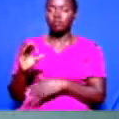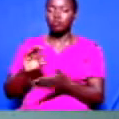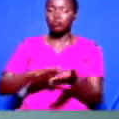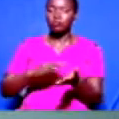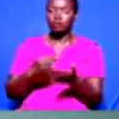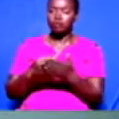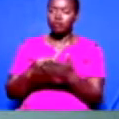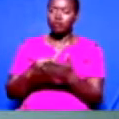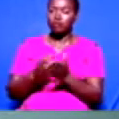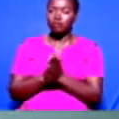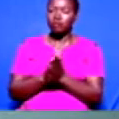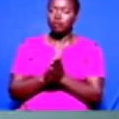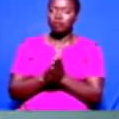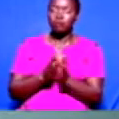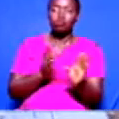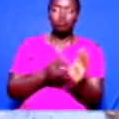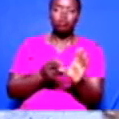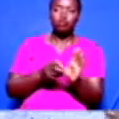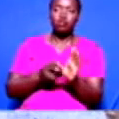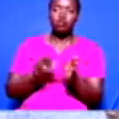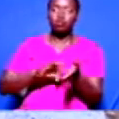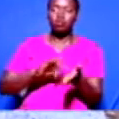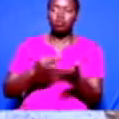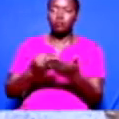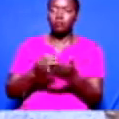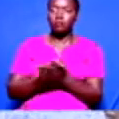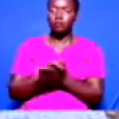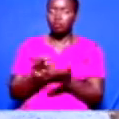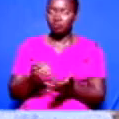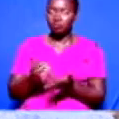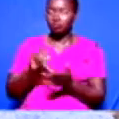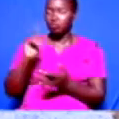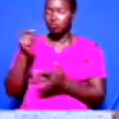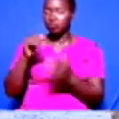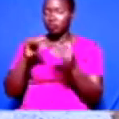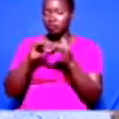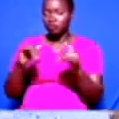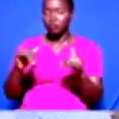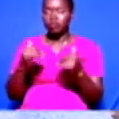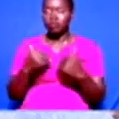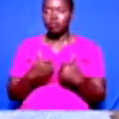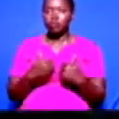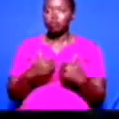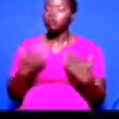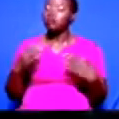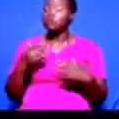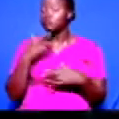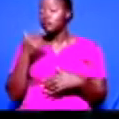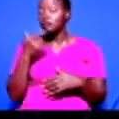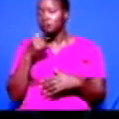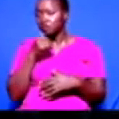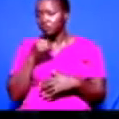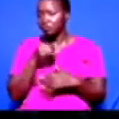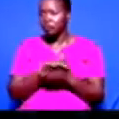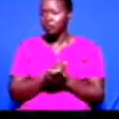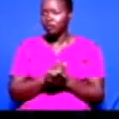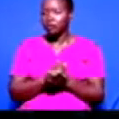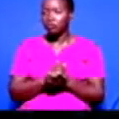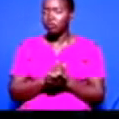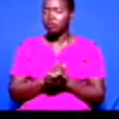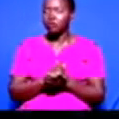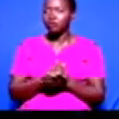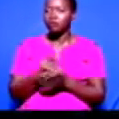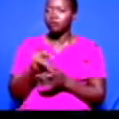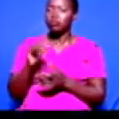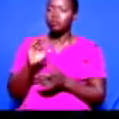played a part in funding for the film. Particularly in the Kenyan space, we have people say like DocuBox. I think KFC has also